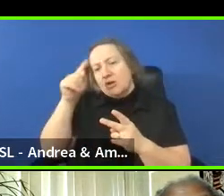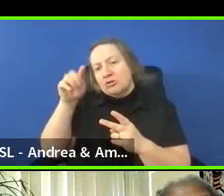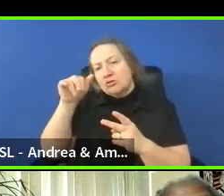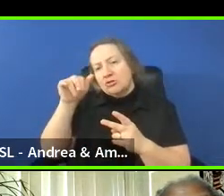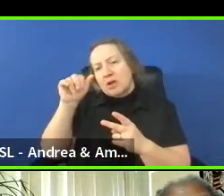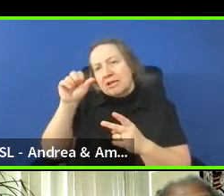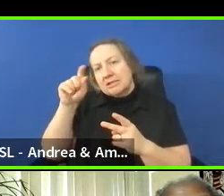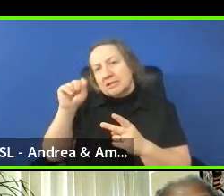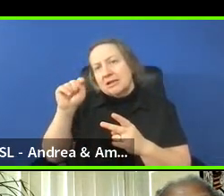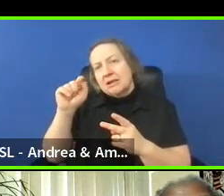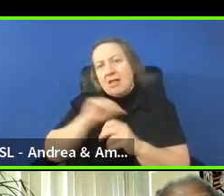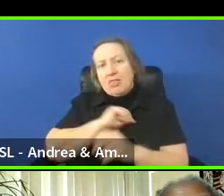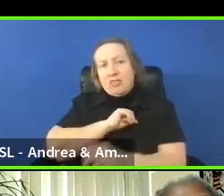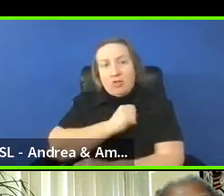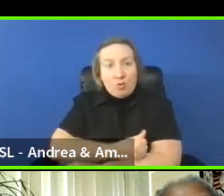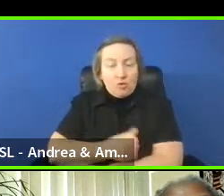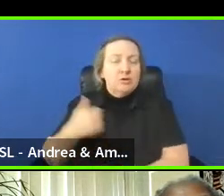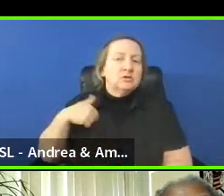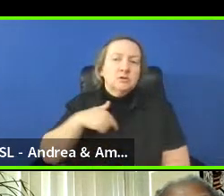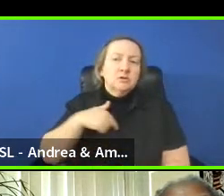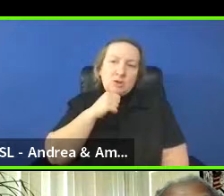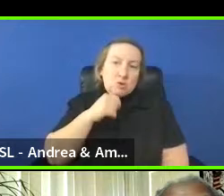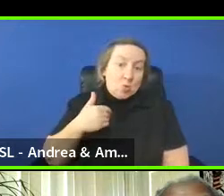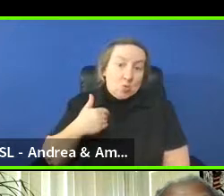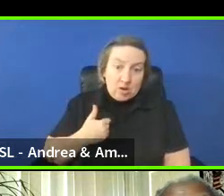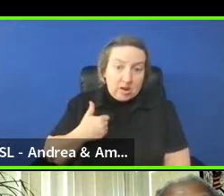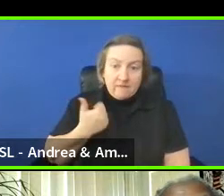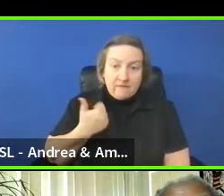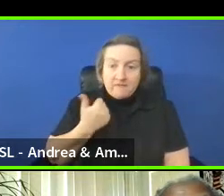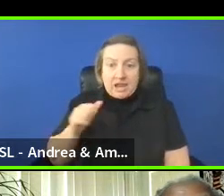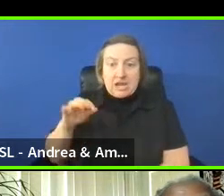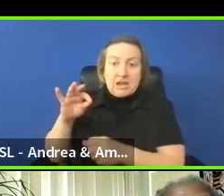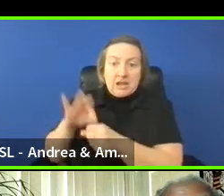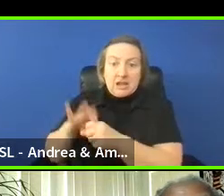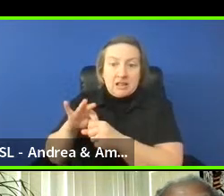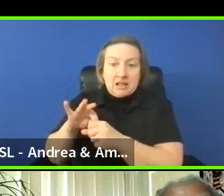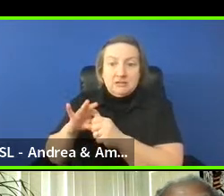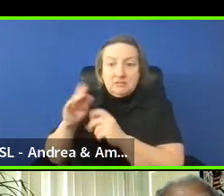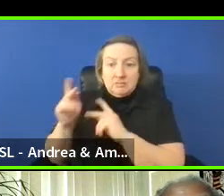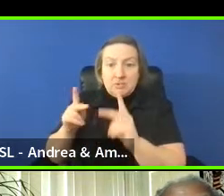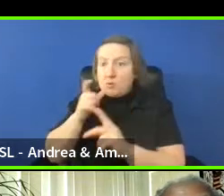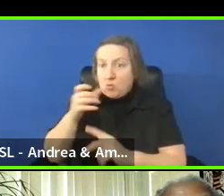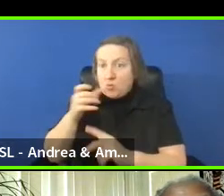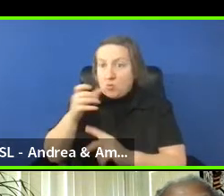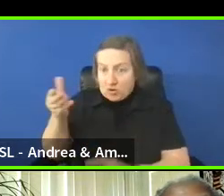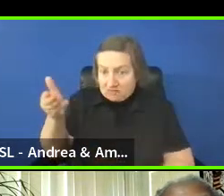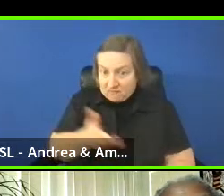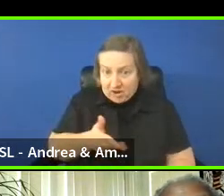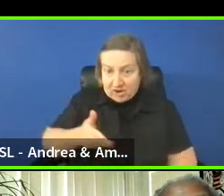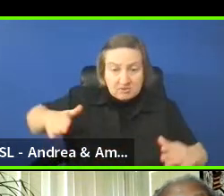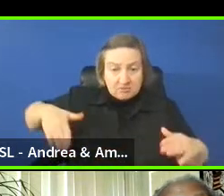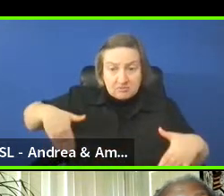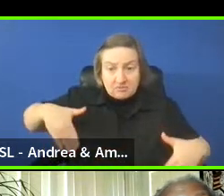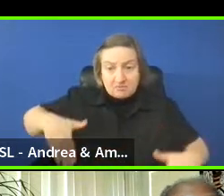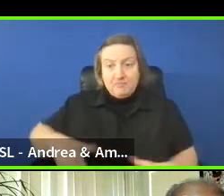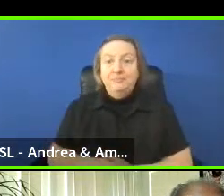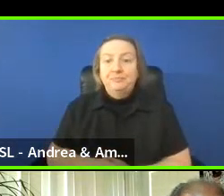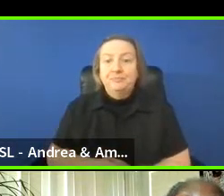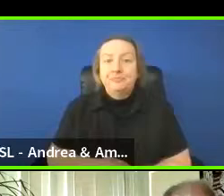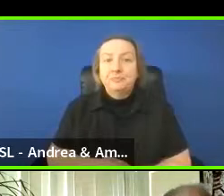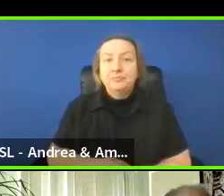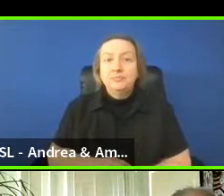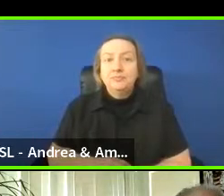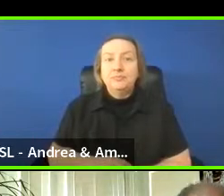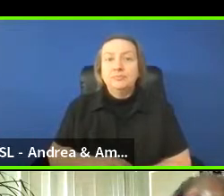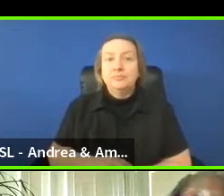So we don't have any elected officials invited at this point. How